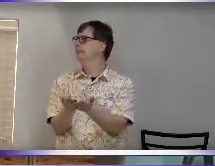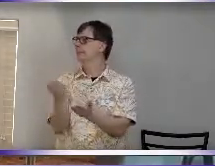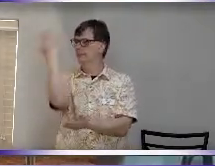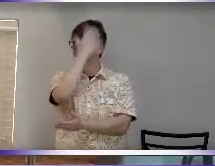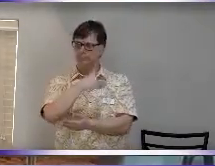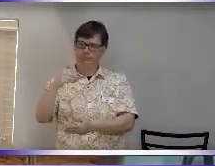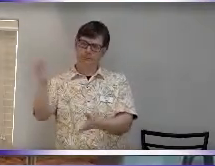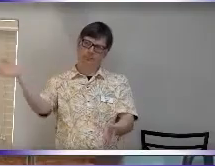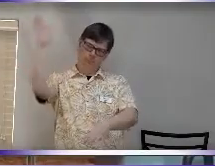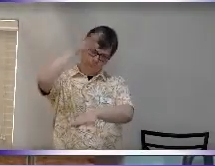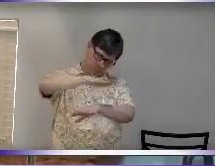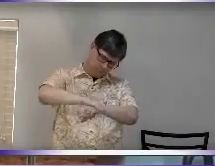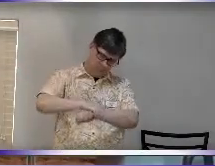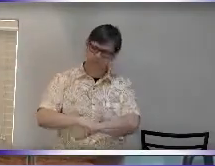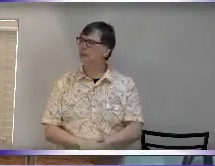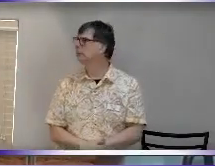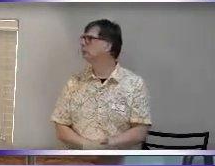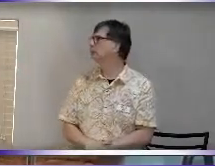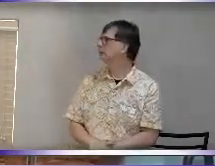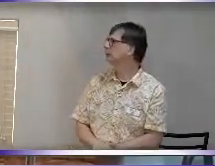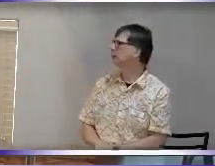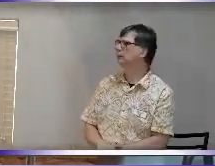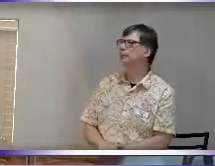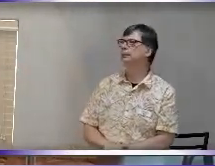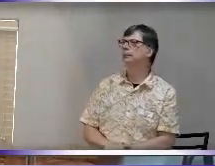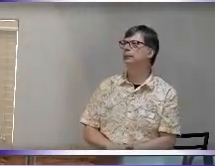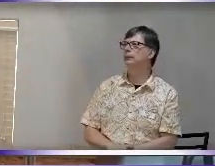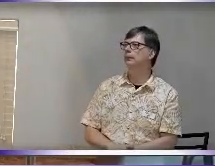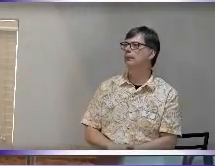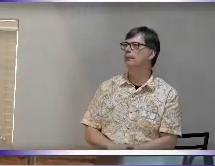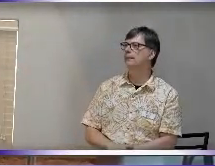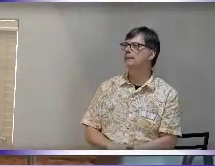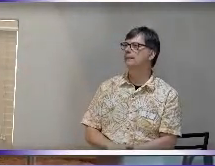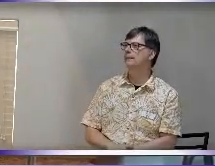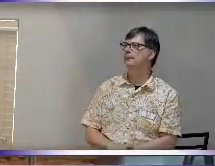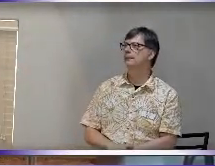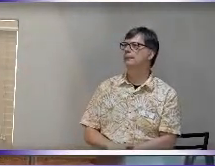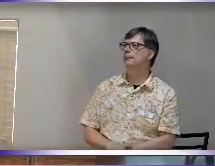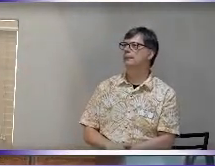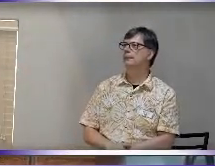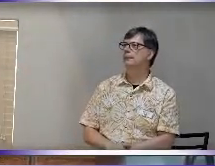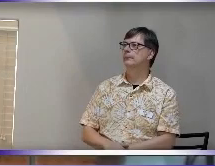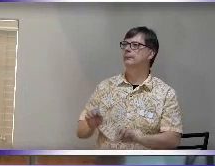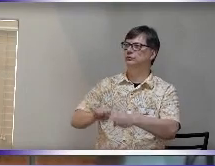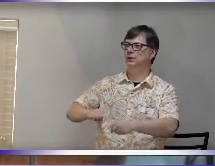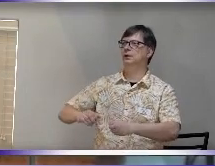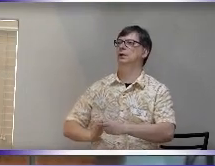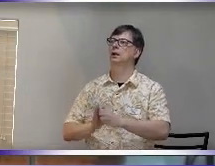cover, and oh, it's up above too. So it's called Shaking Up